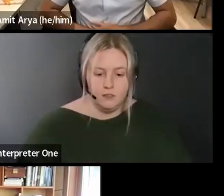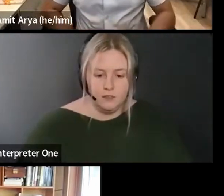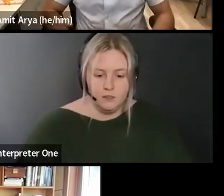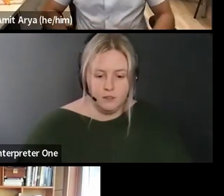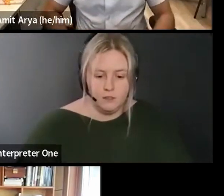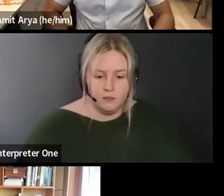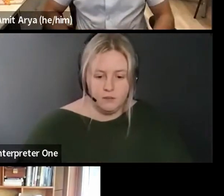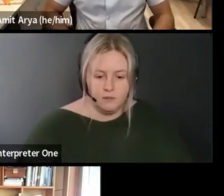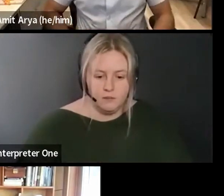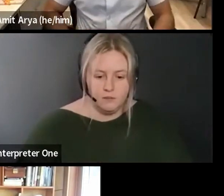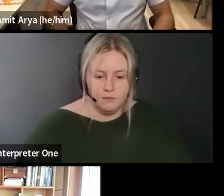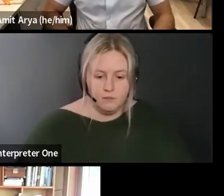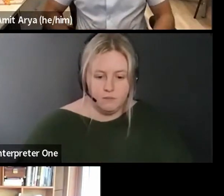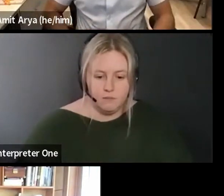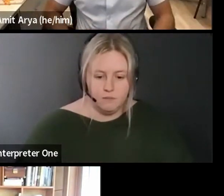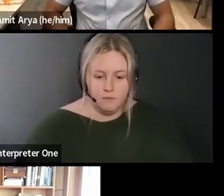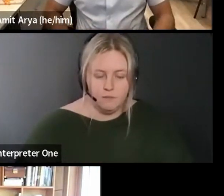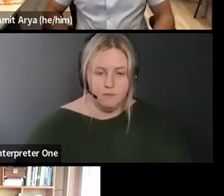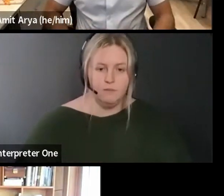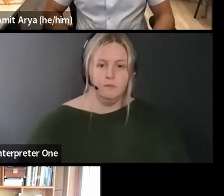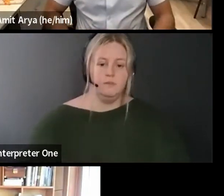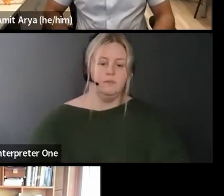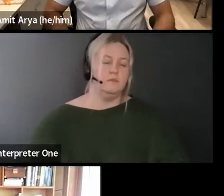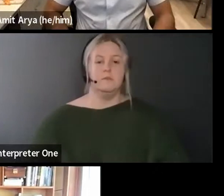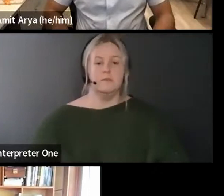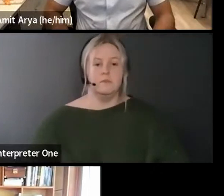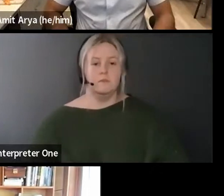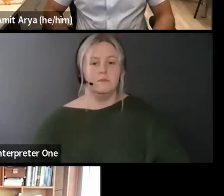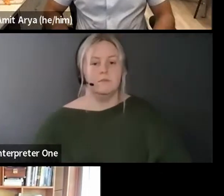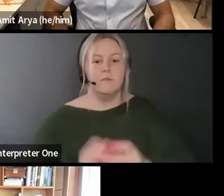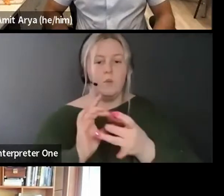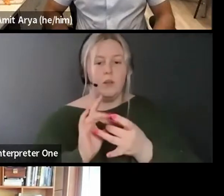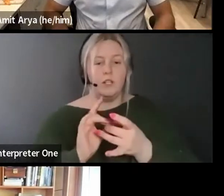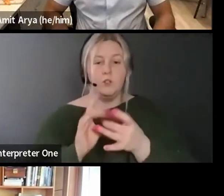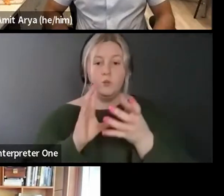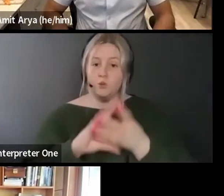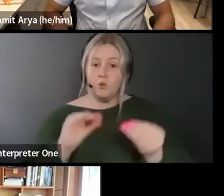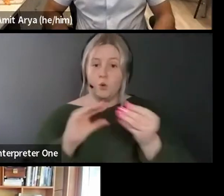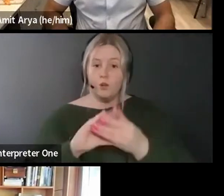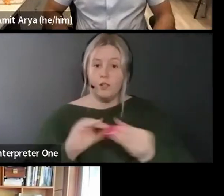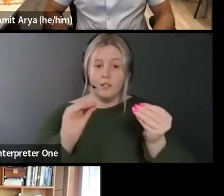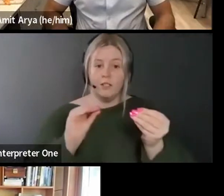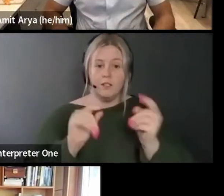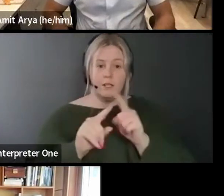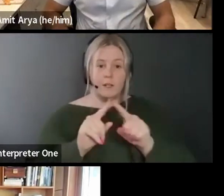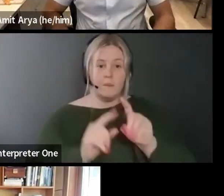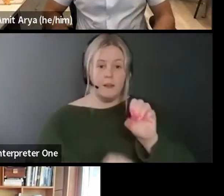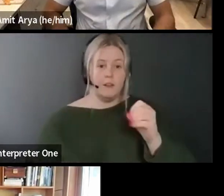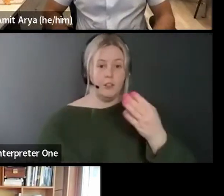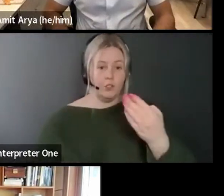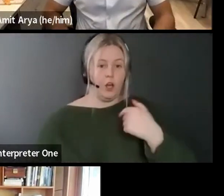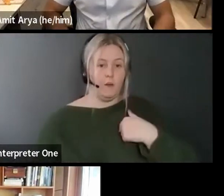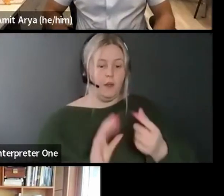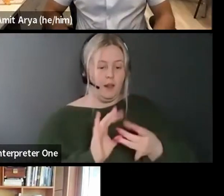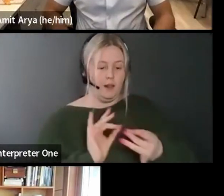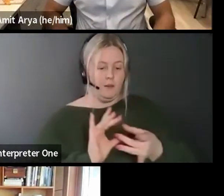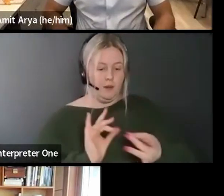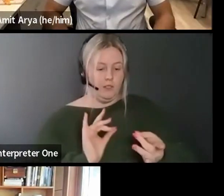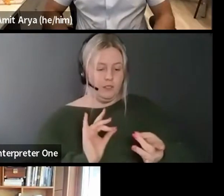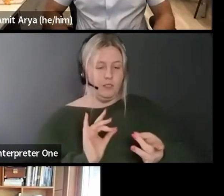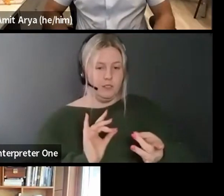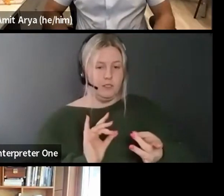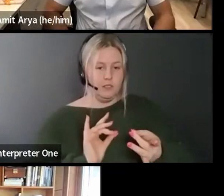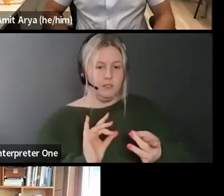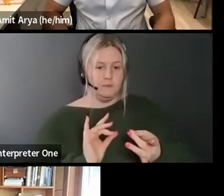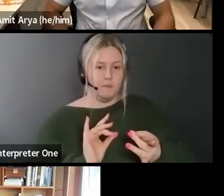more anecdotally if people are down with storytelling. But the job that I referenced having was pretty